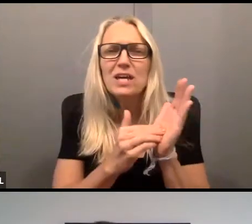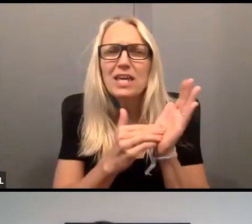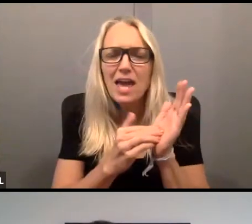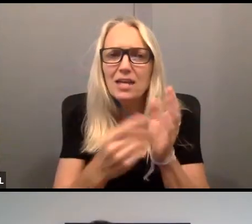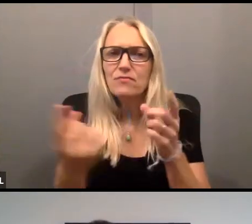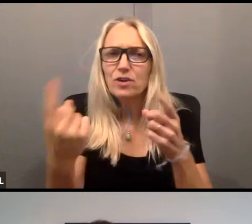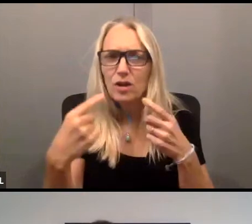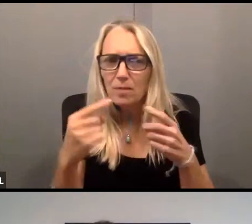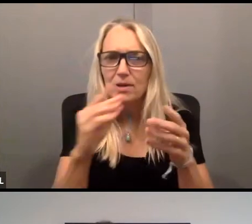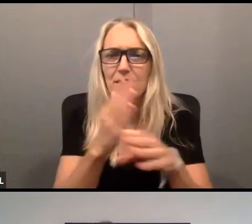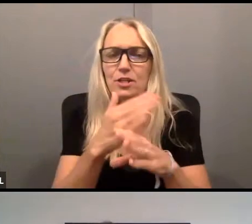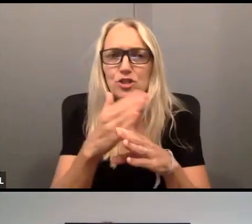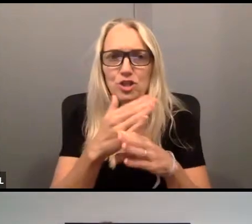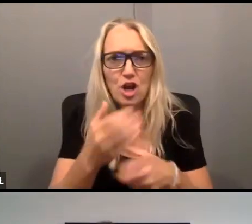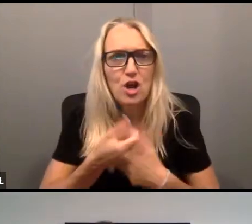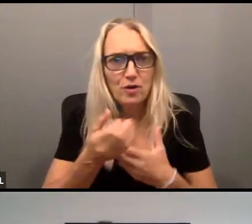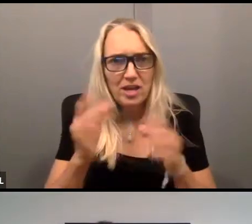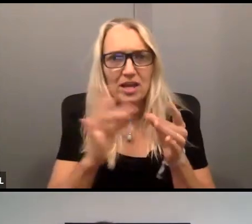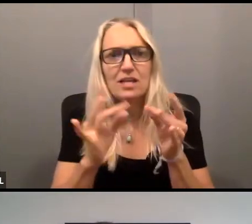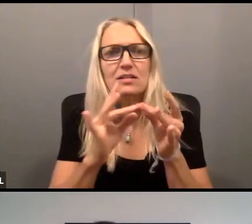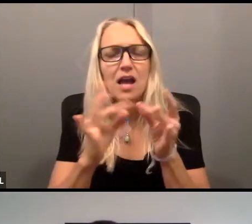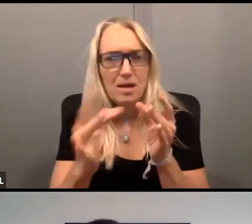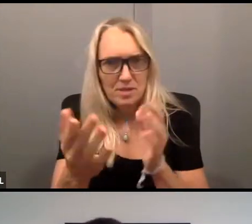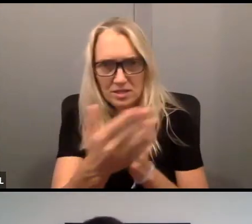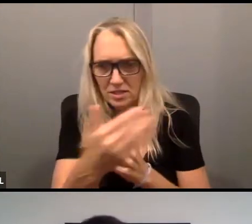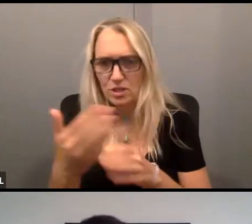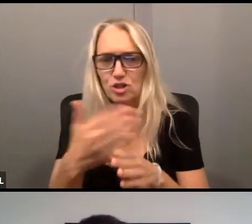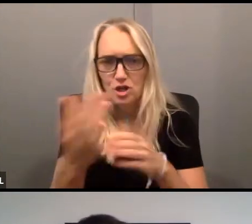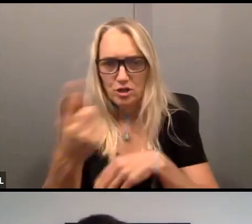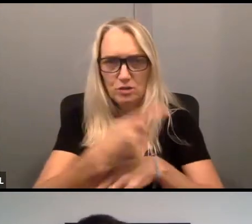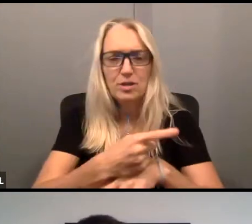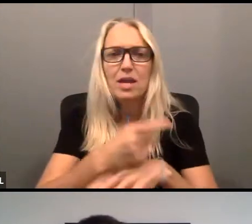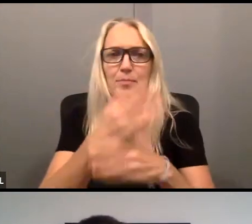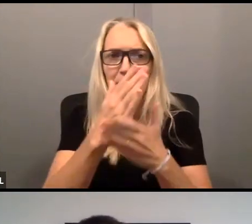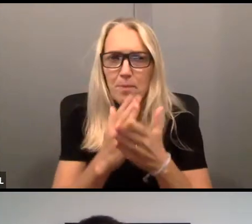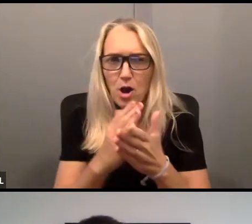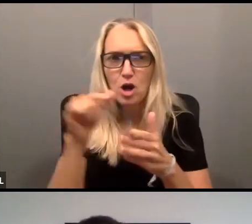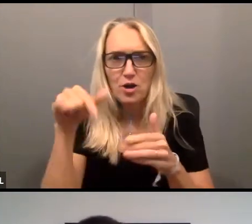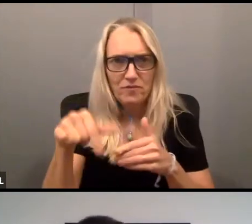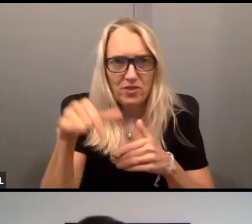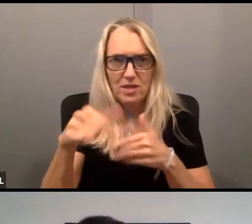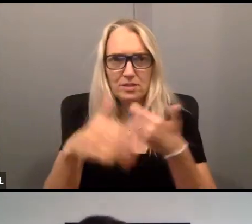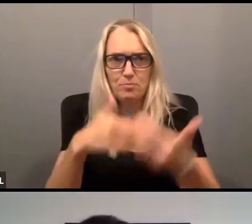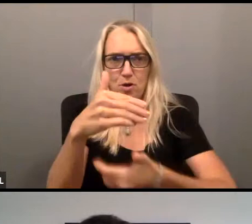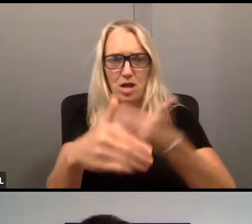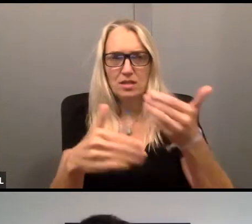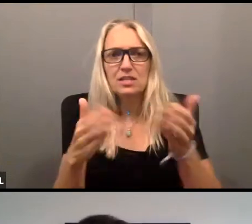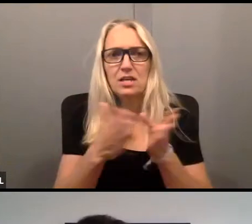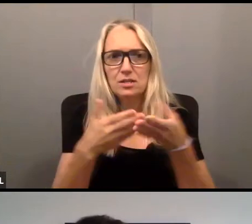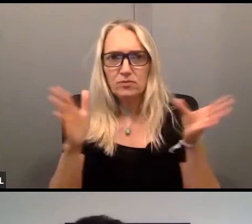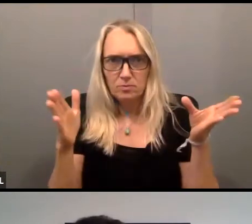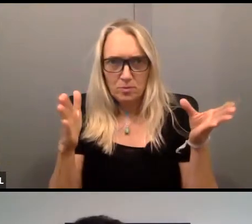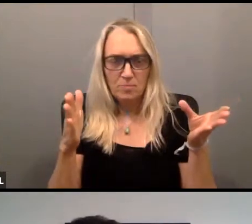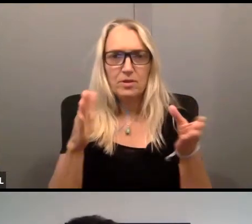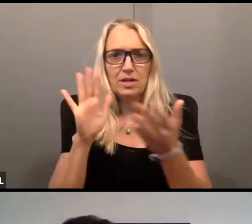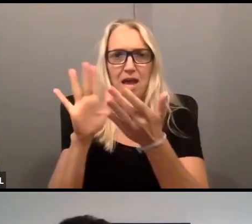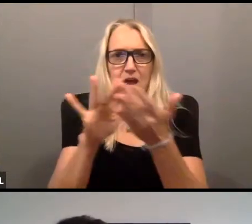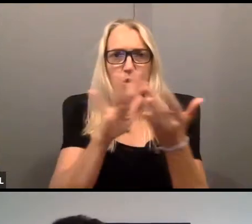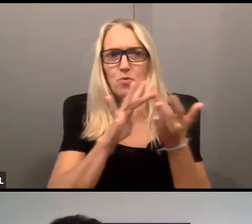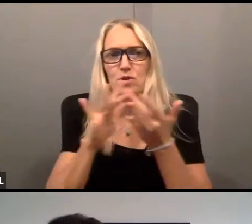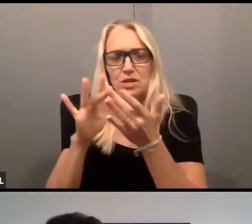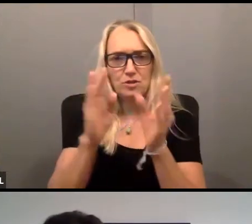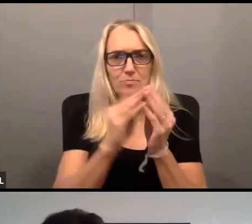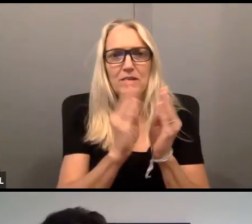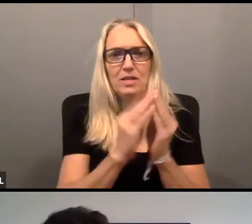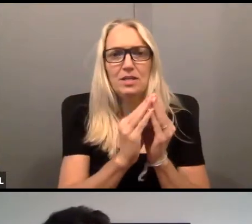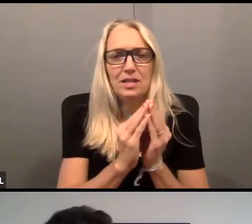and sharing with us today and being part of this public outreach meeting. And we're